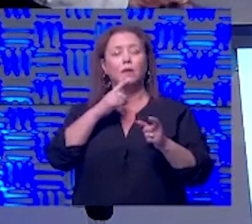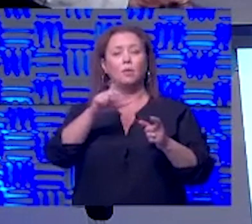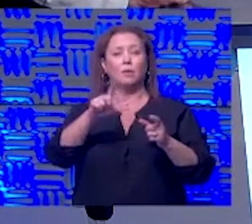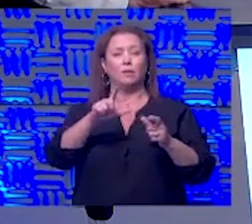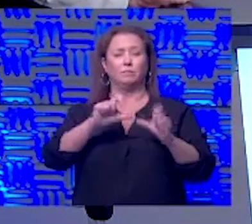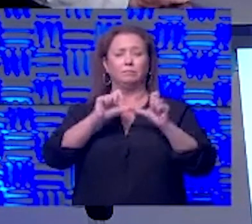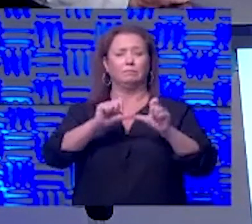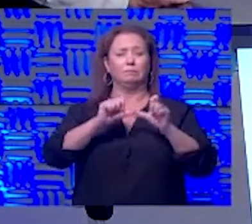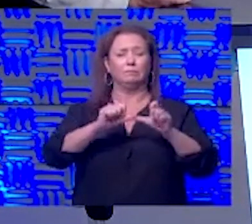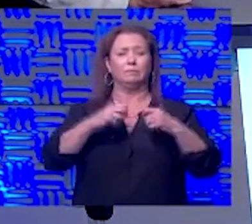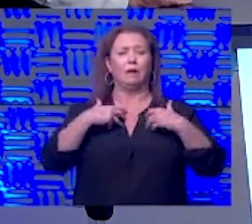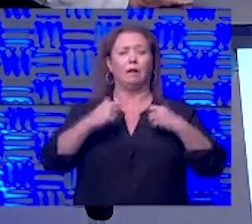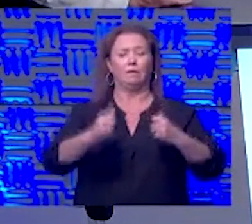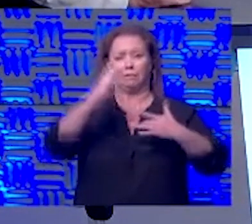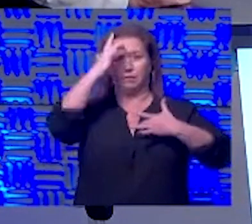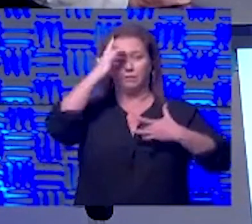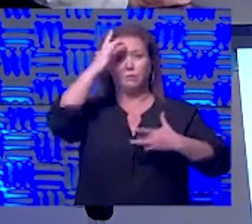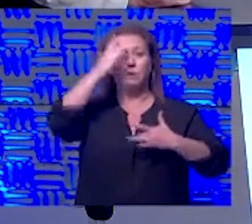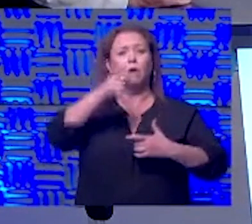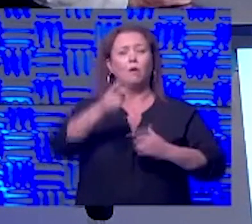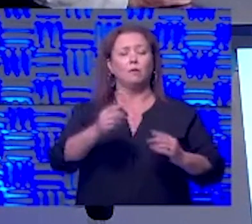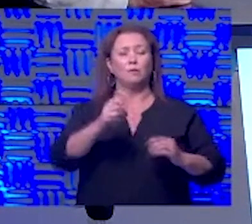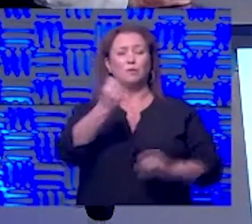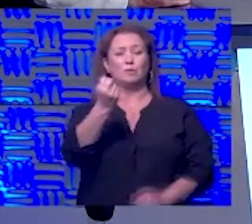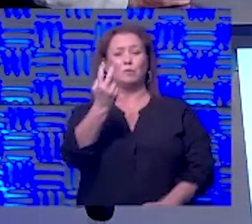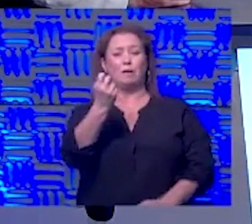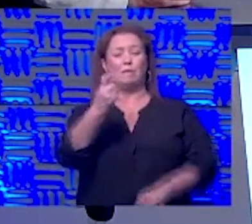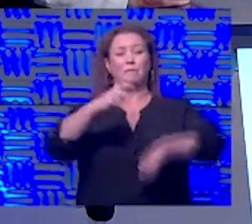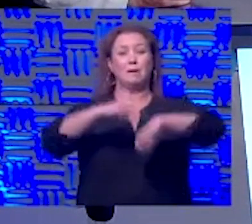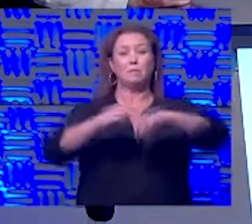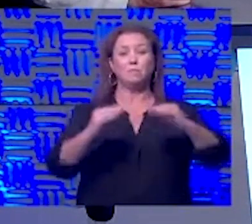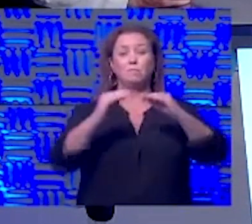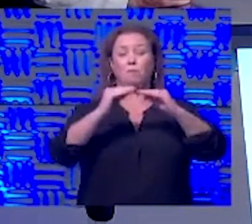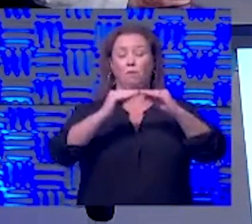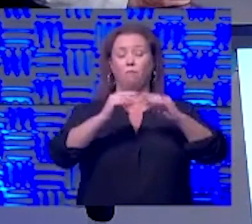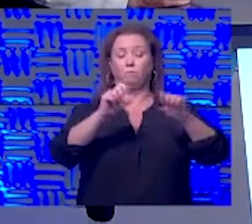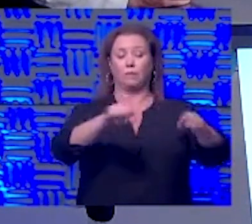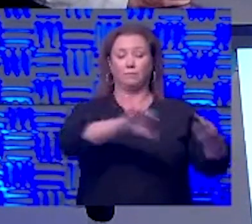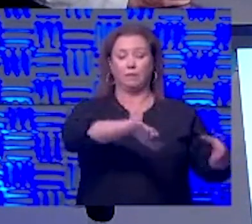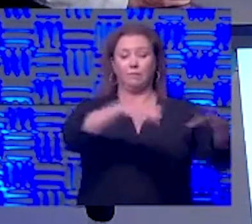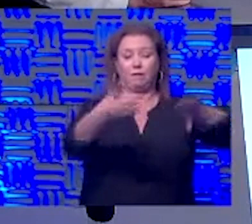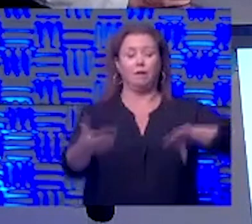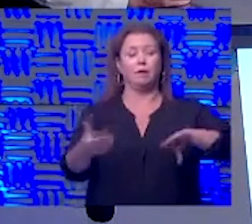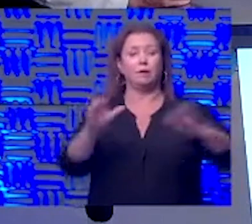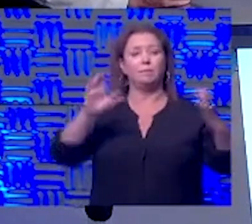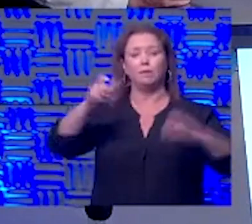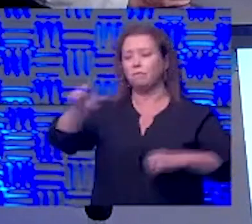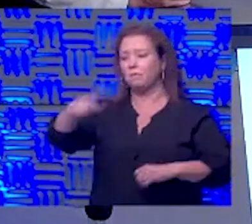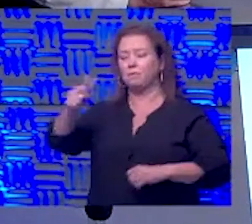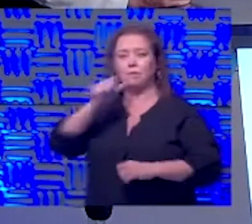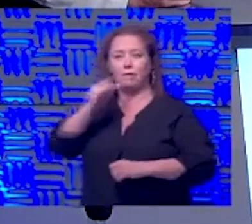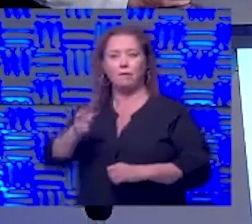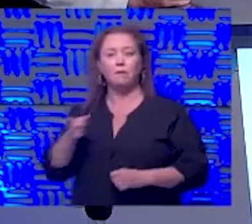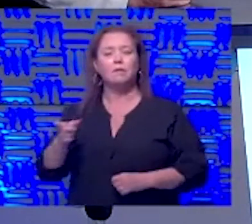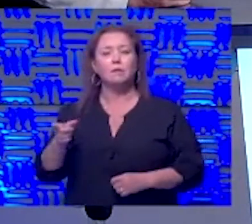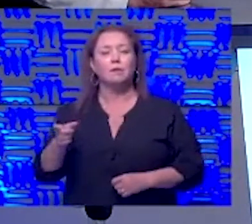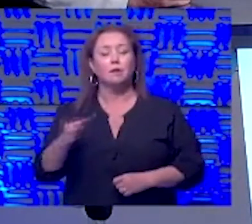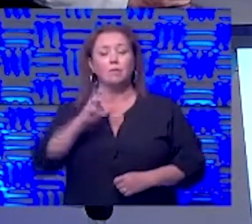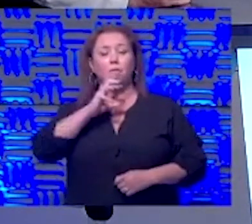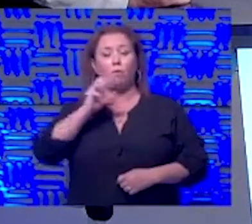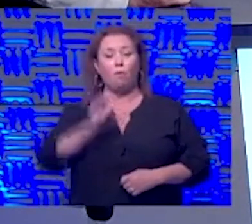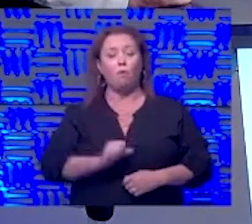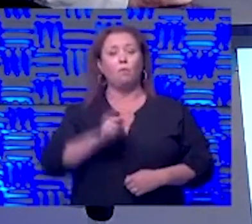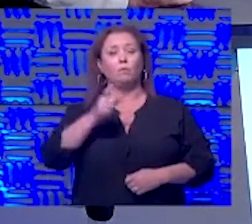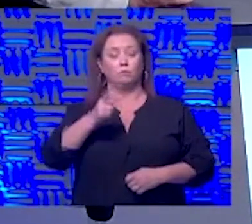conditions are 12 times more likely to die than those without. So it just adds up. I mean, the older we get, the more